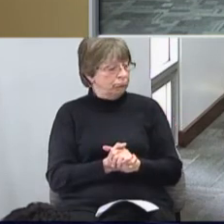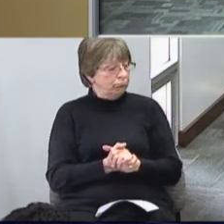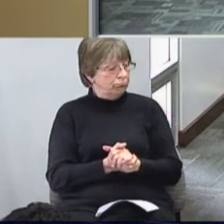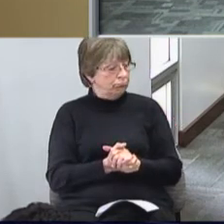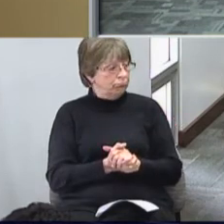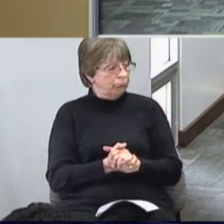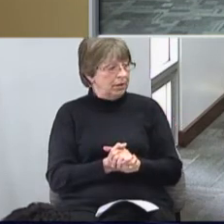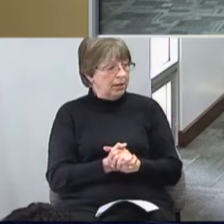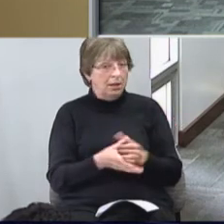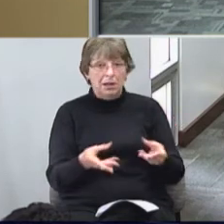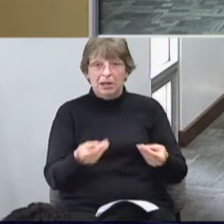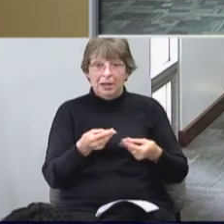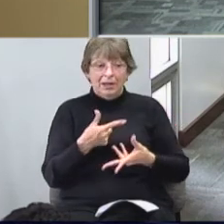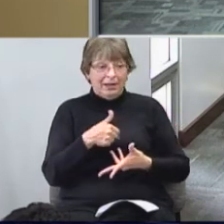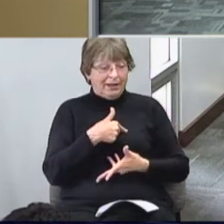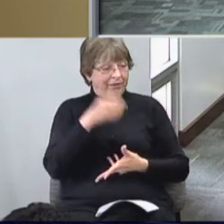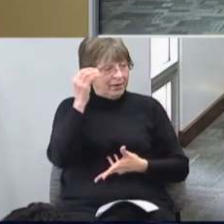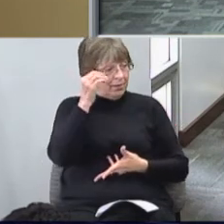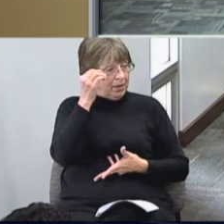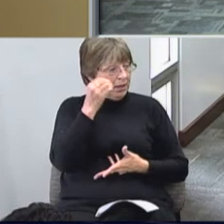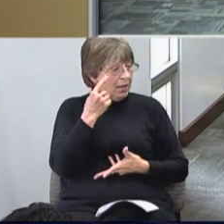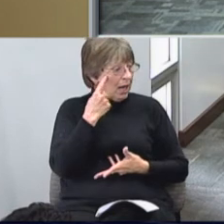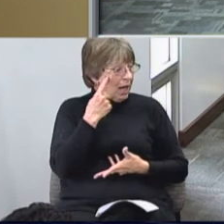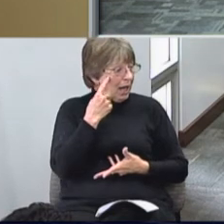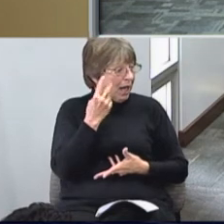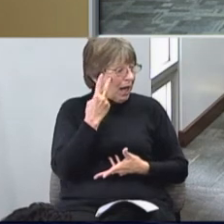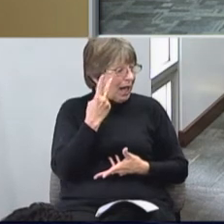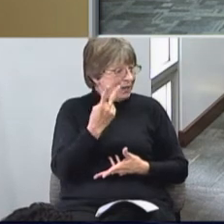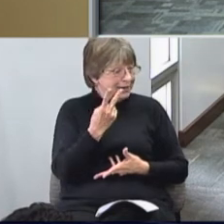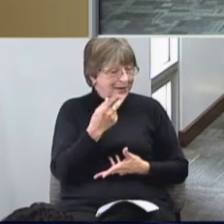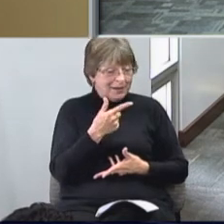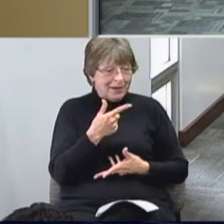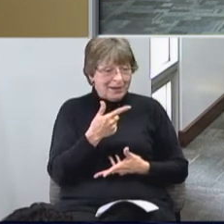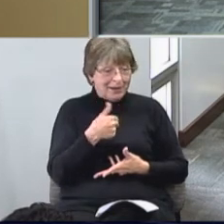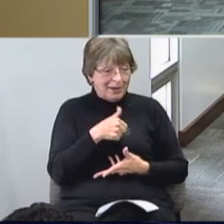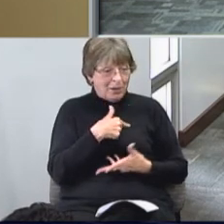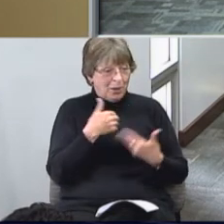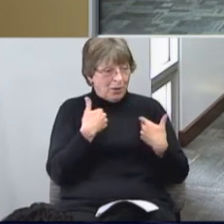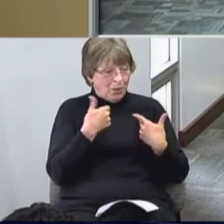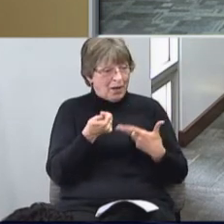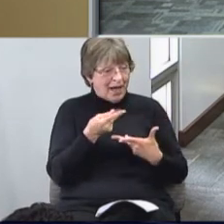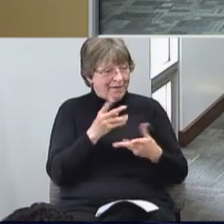their opinion on it? I notice we have a few people who have contributed to conversation